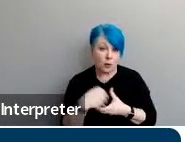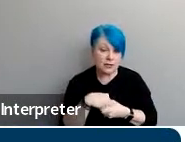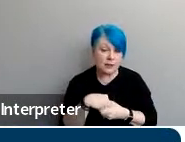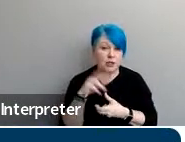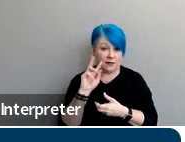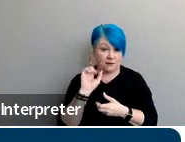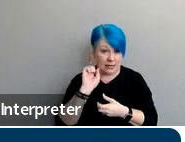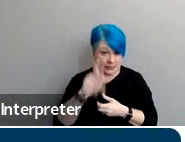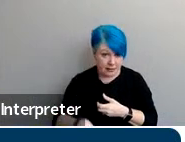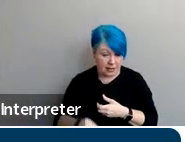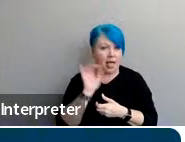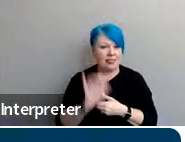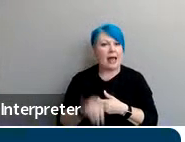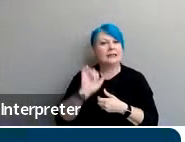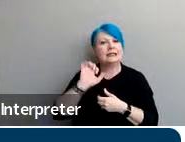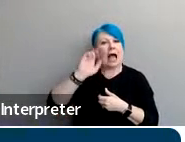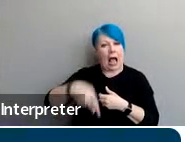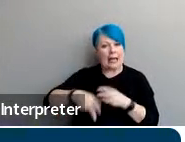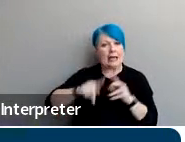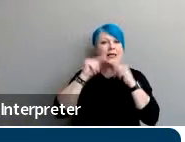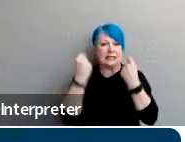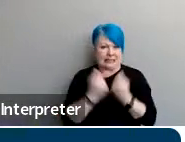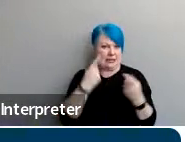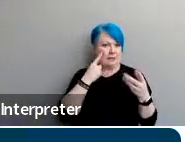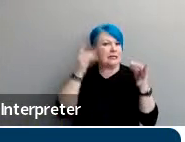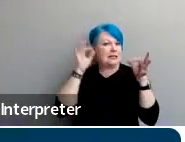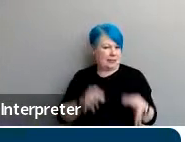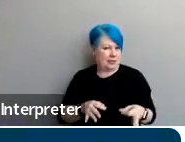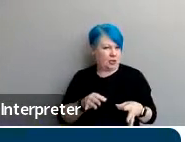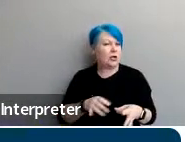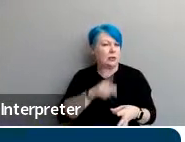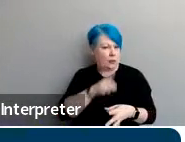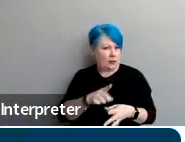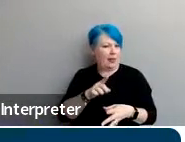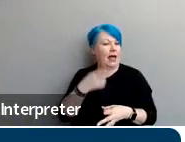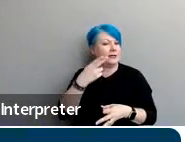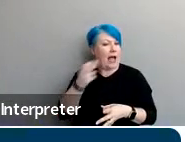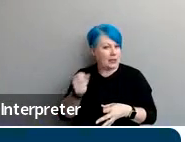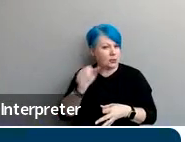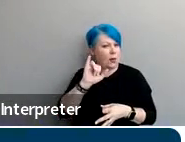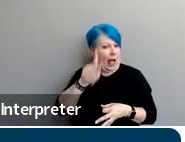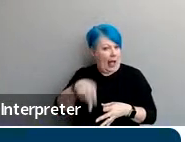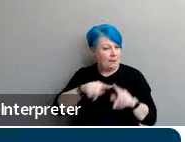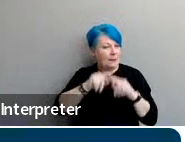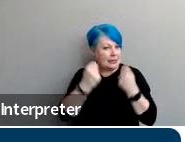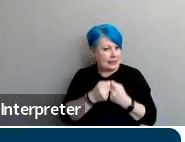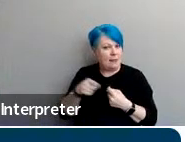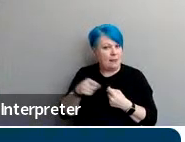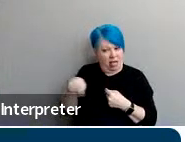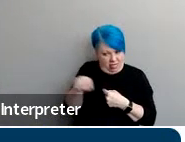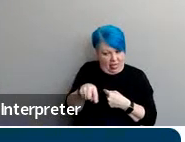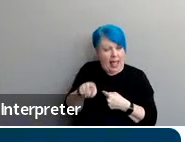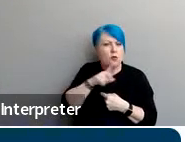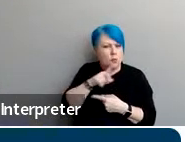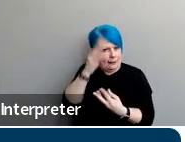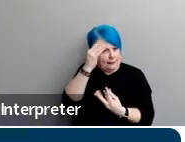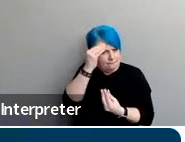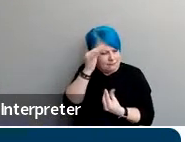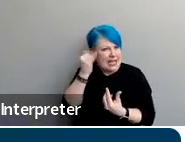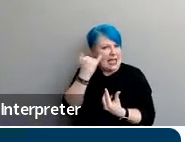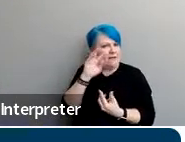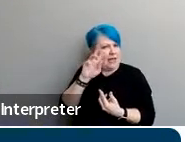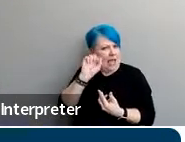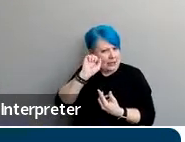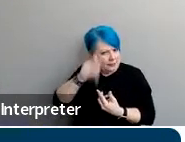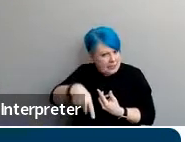Participation in VSP is an IEP team decision. So it's really that high school IEP team that is really considering if the